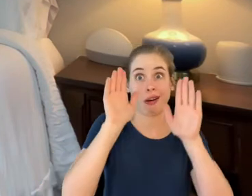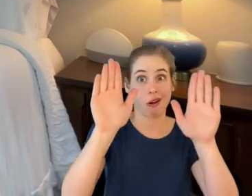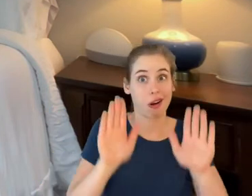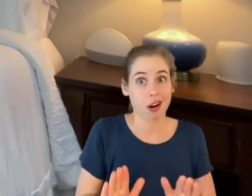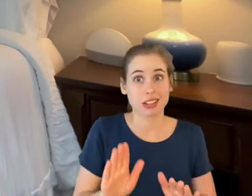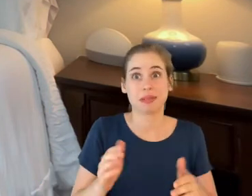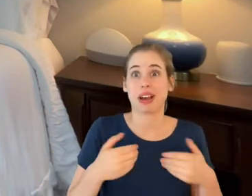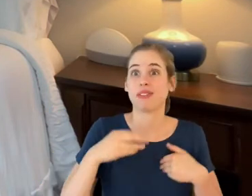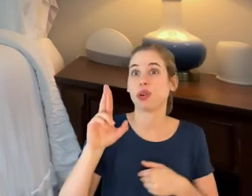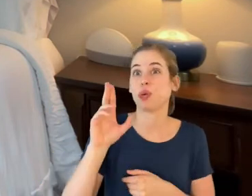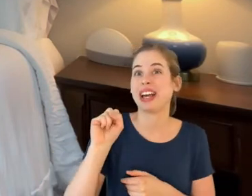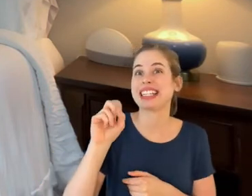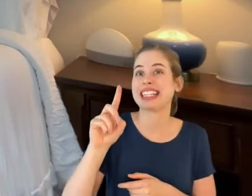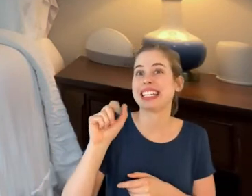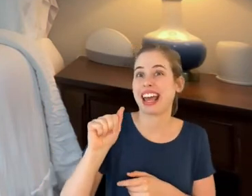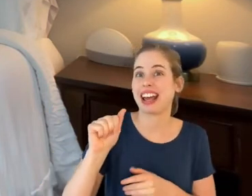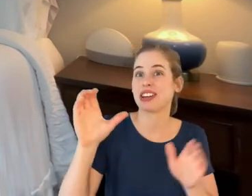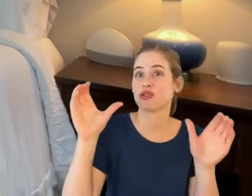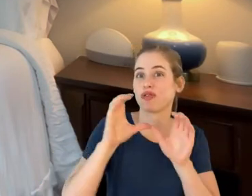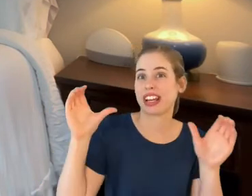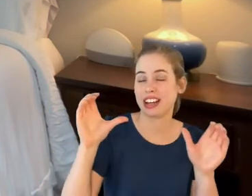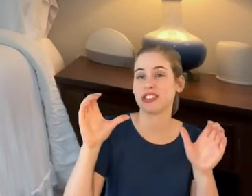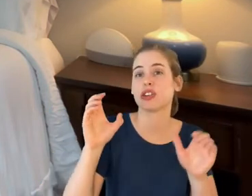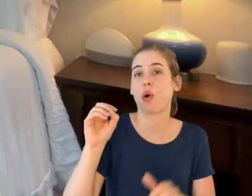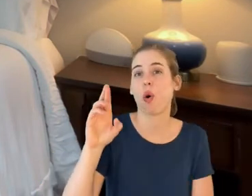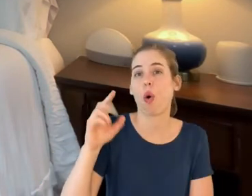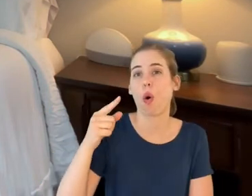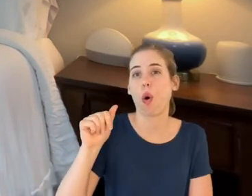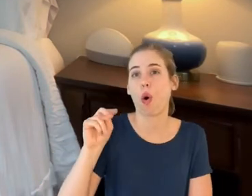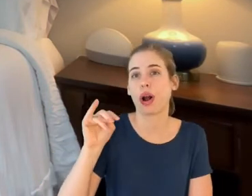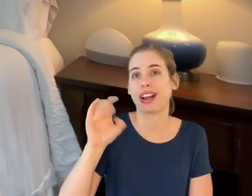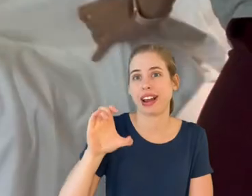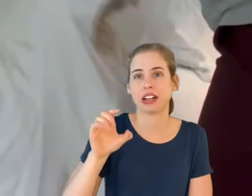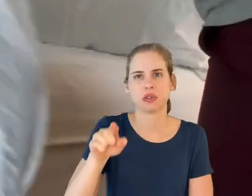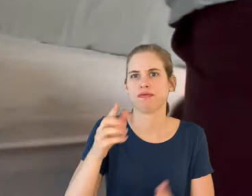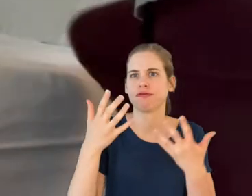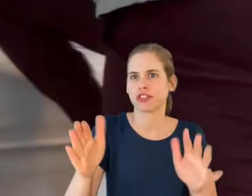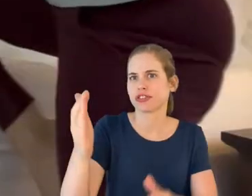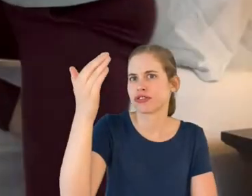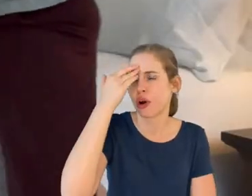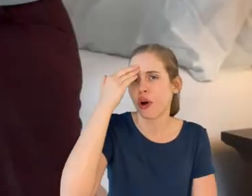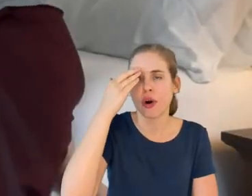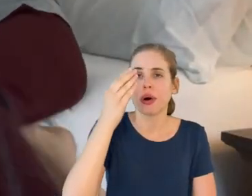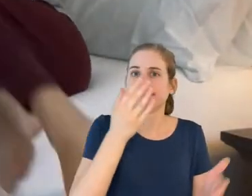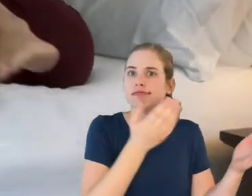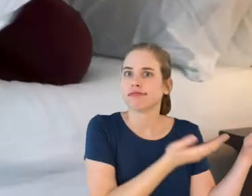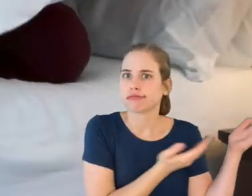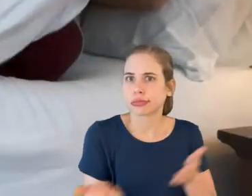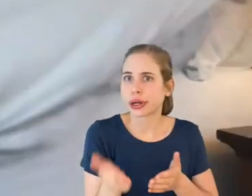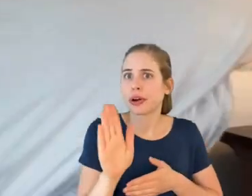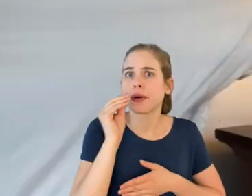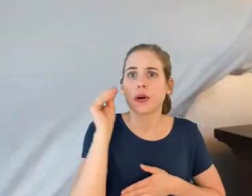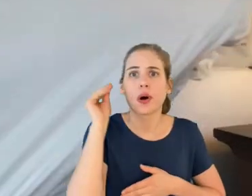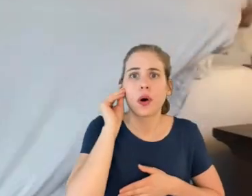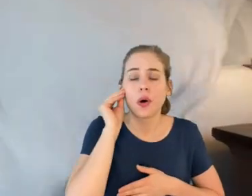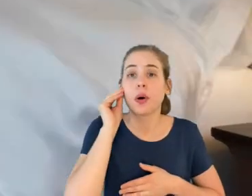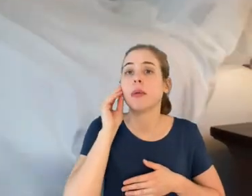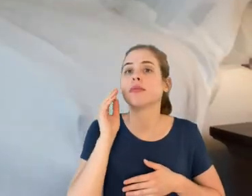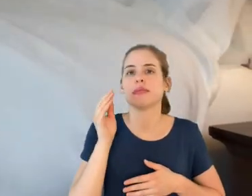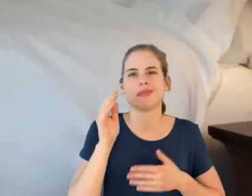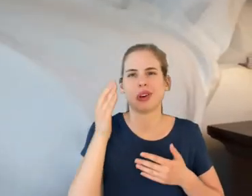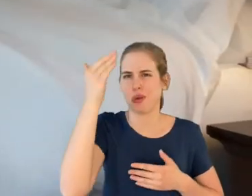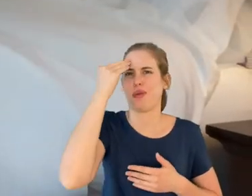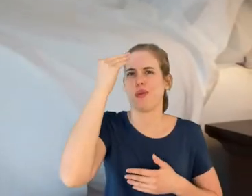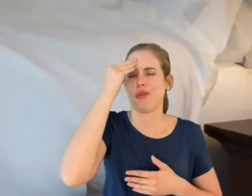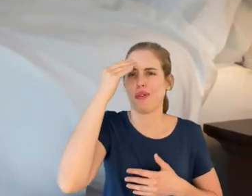USDA organic and that you know that you're getting an absolutely pesticide-free sheet set and comforter that you can feel